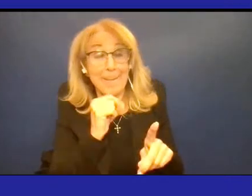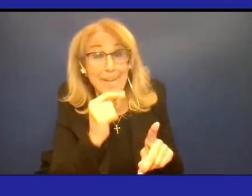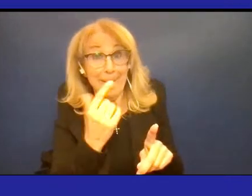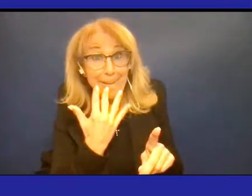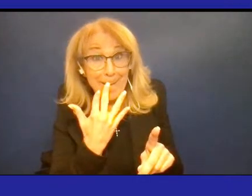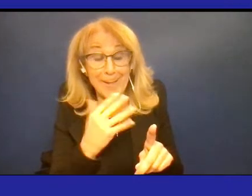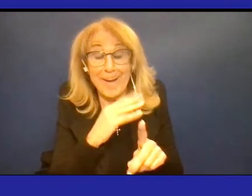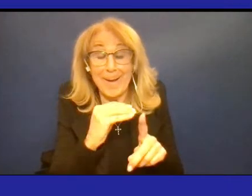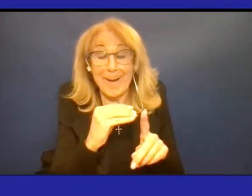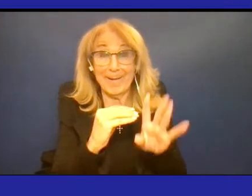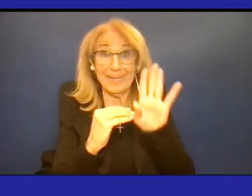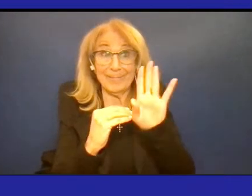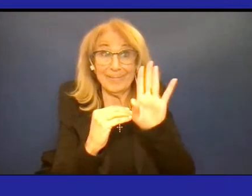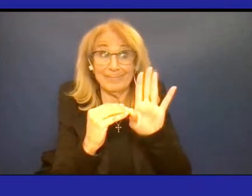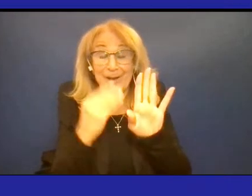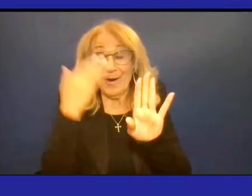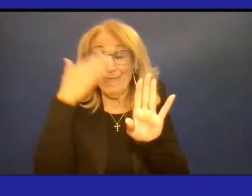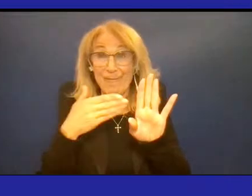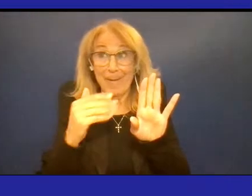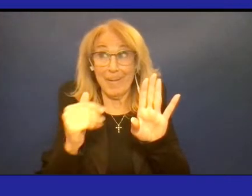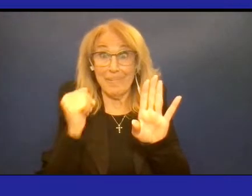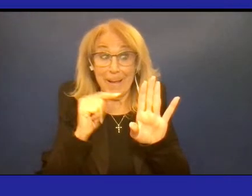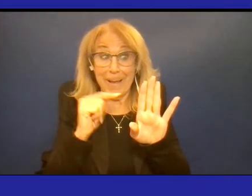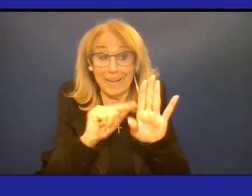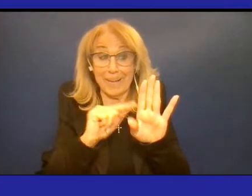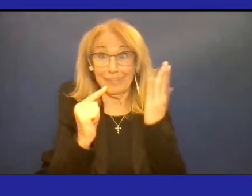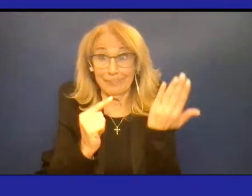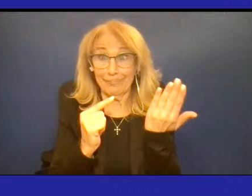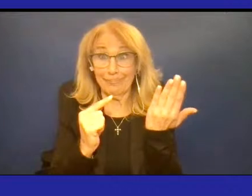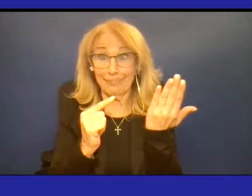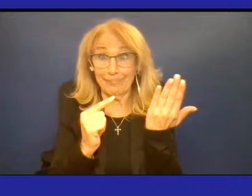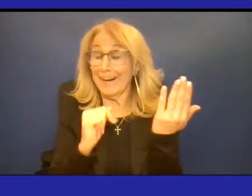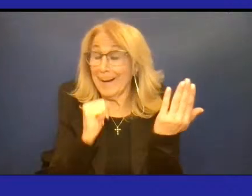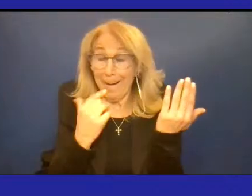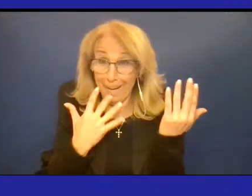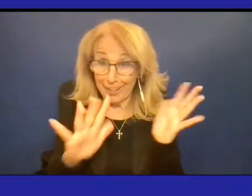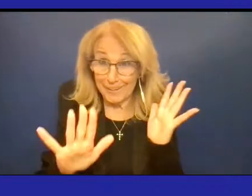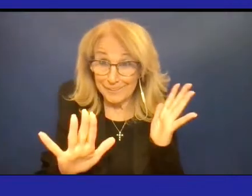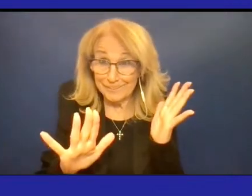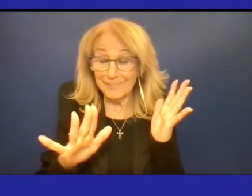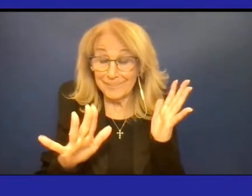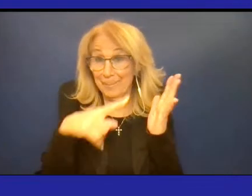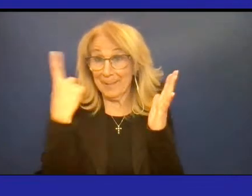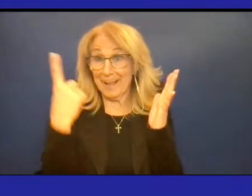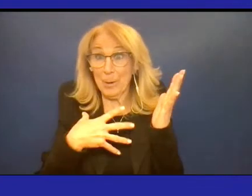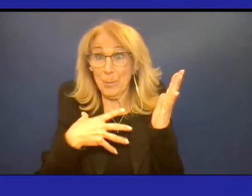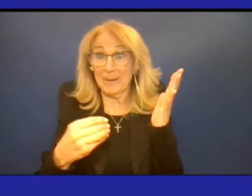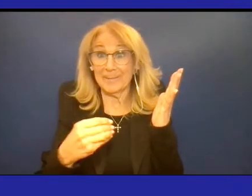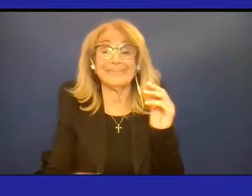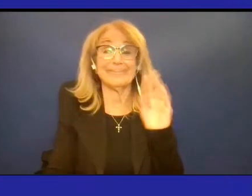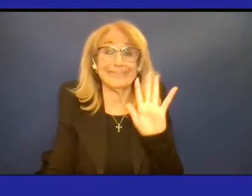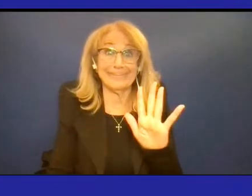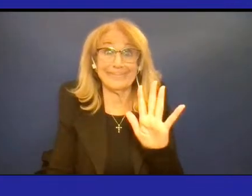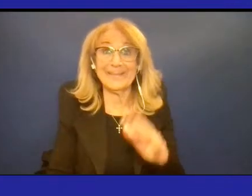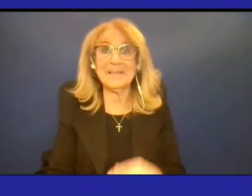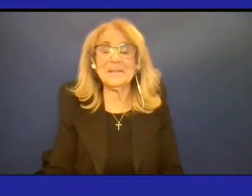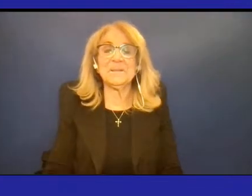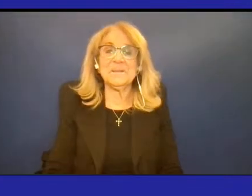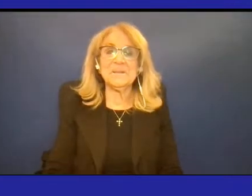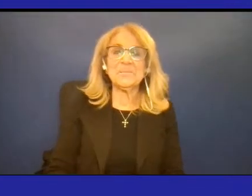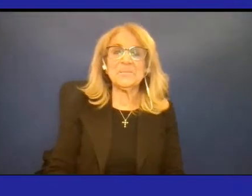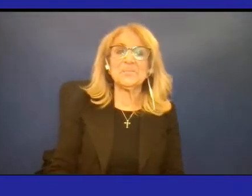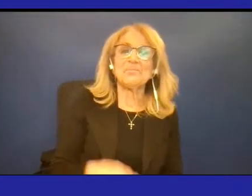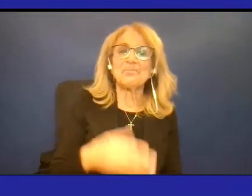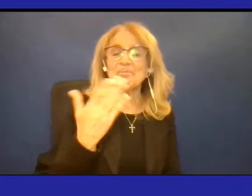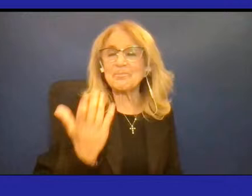sides. And so Oh, yeah. the first, Let's go both sides. so